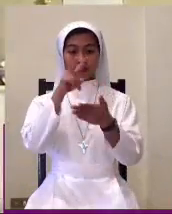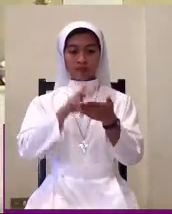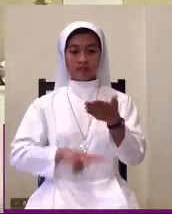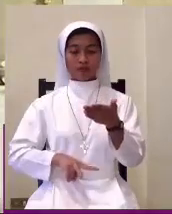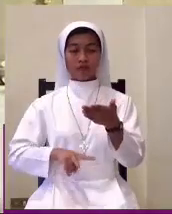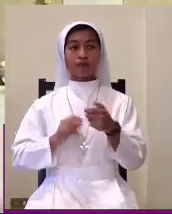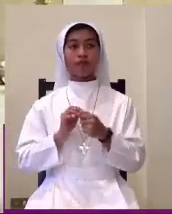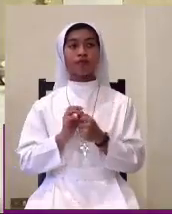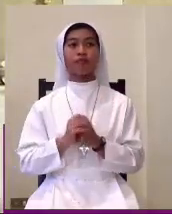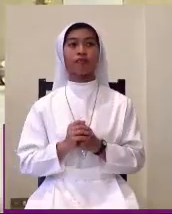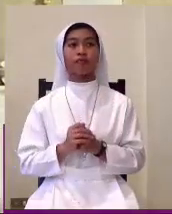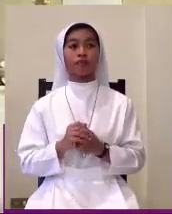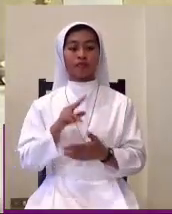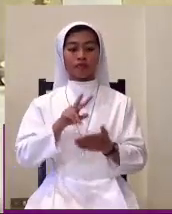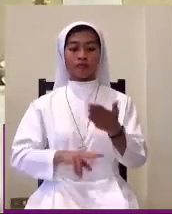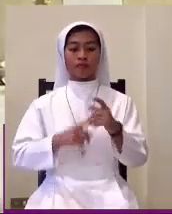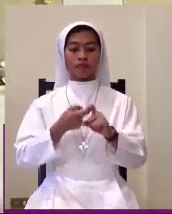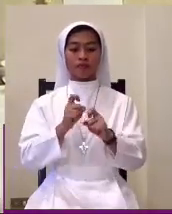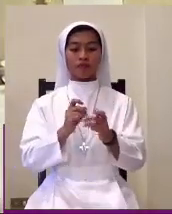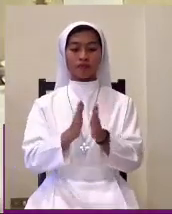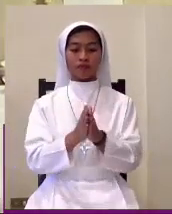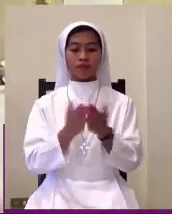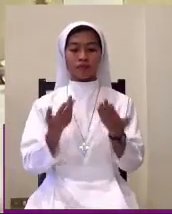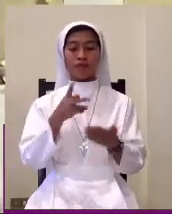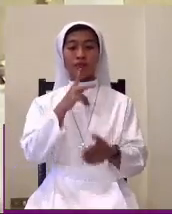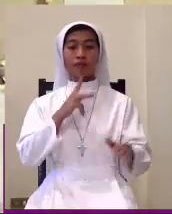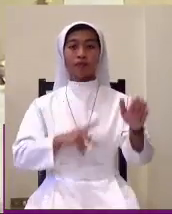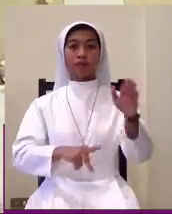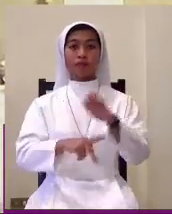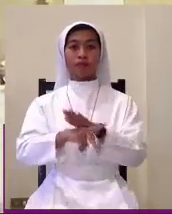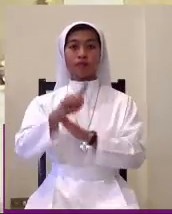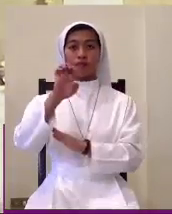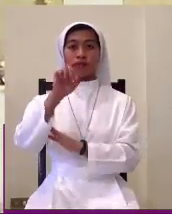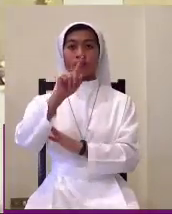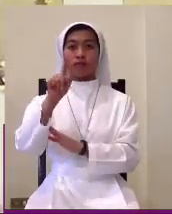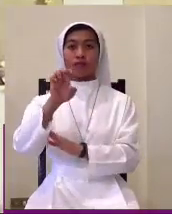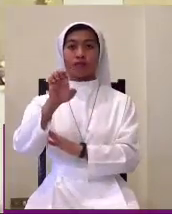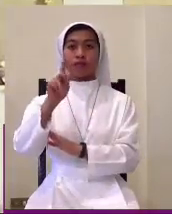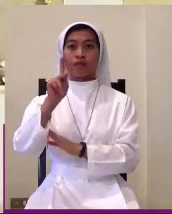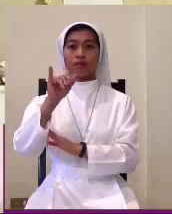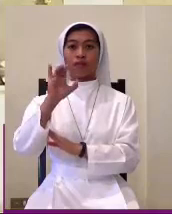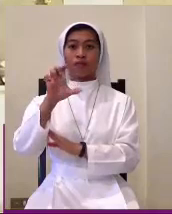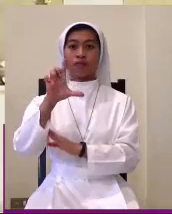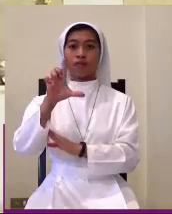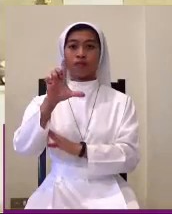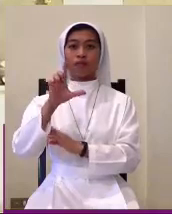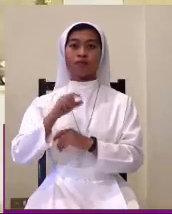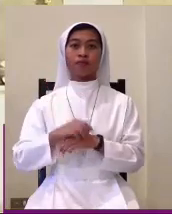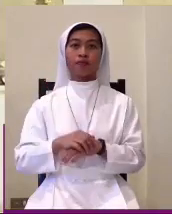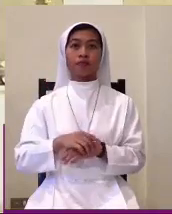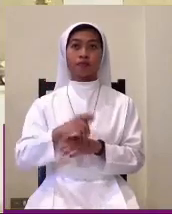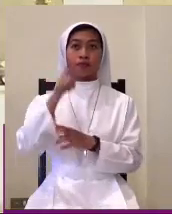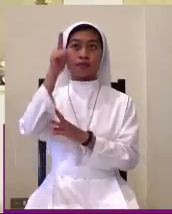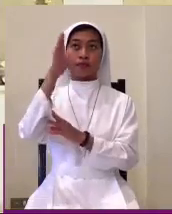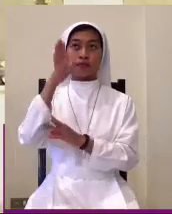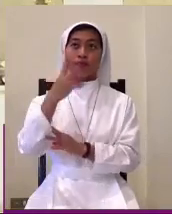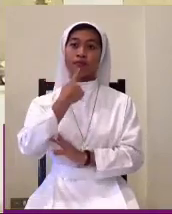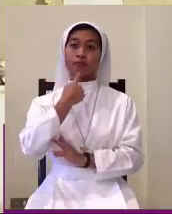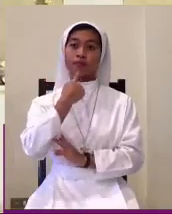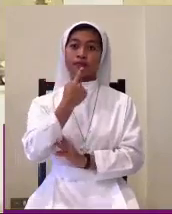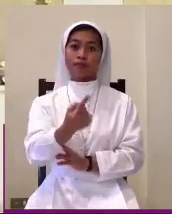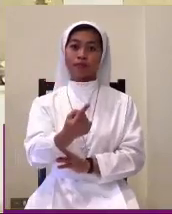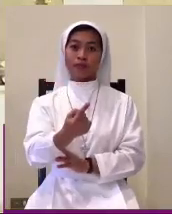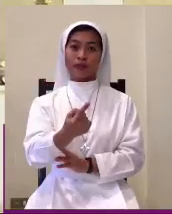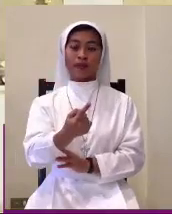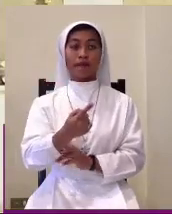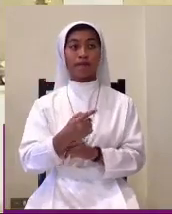the book of the prophet Ezekiel. Thus says the Lord God, O my